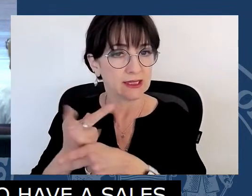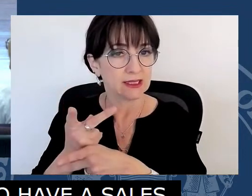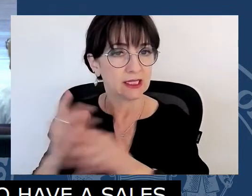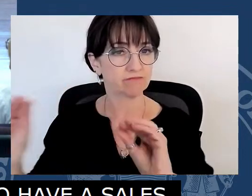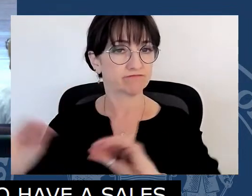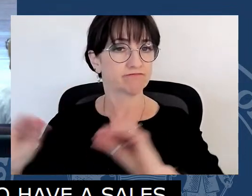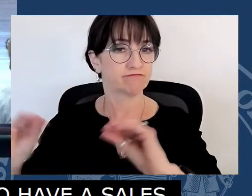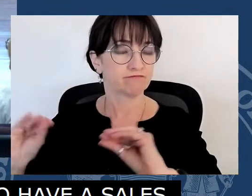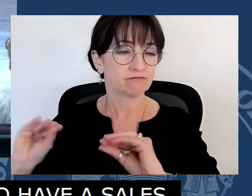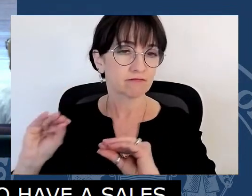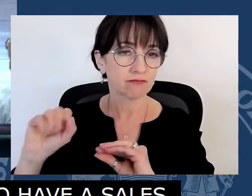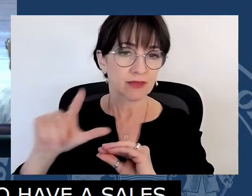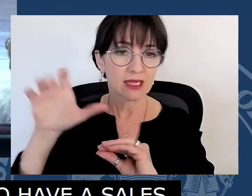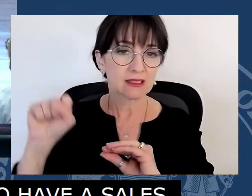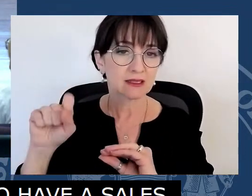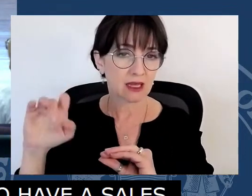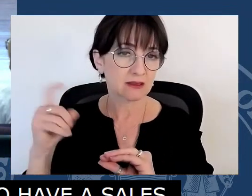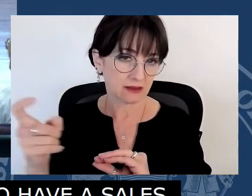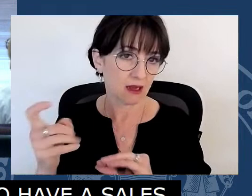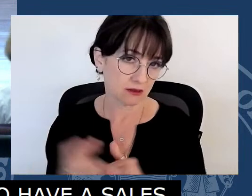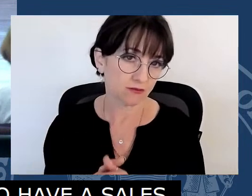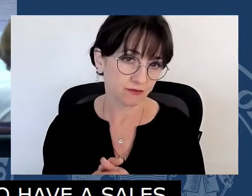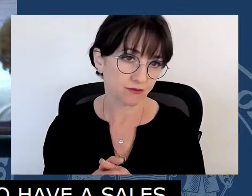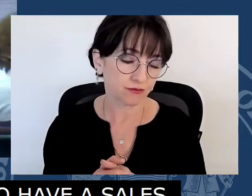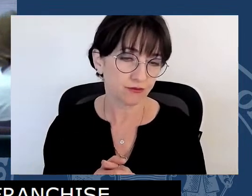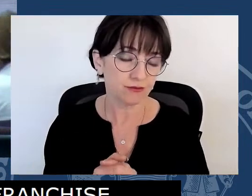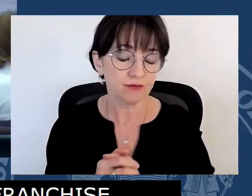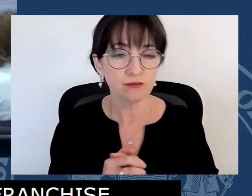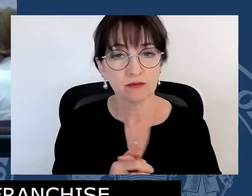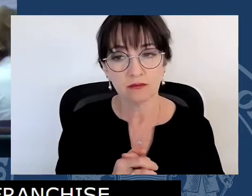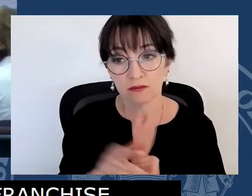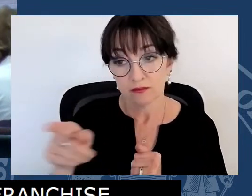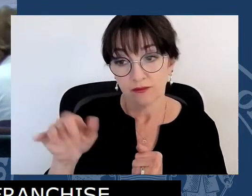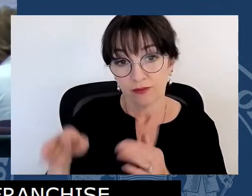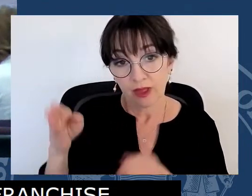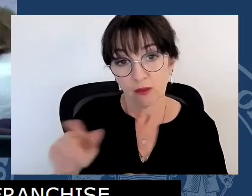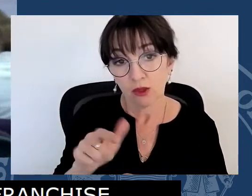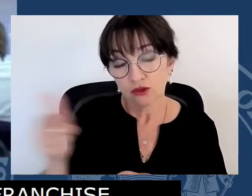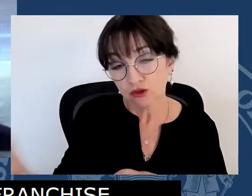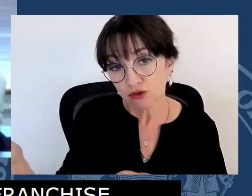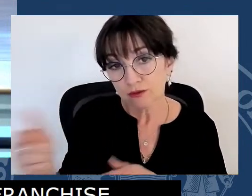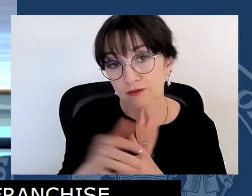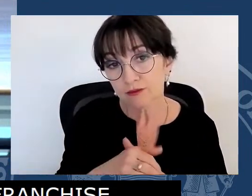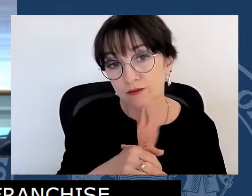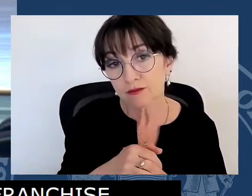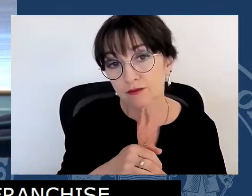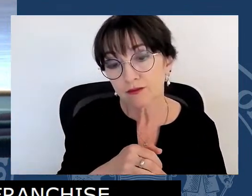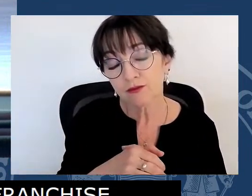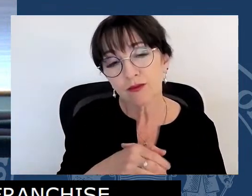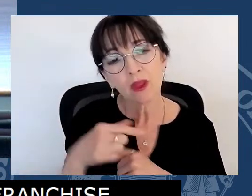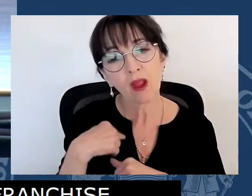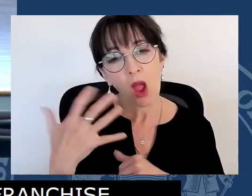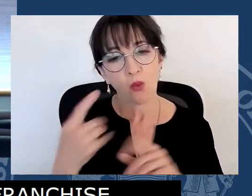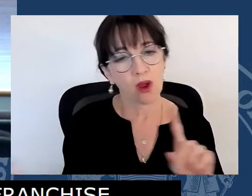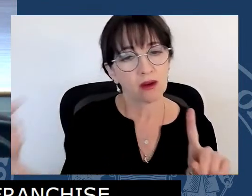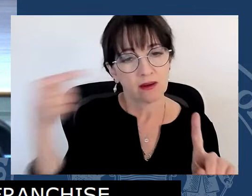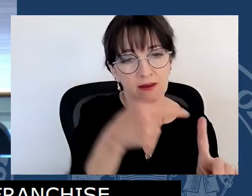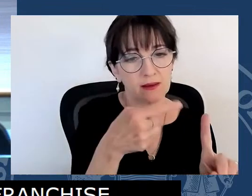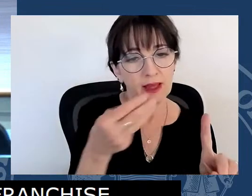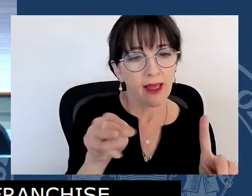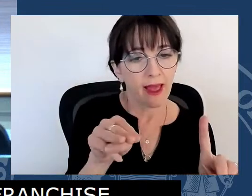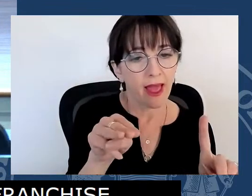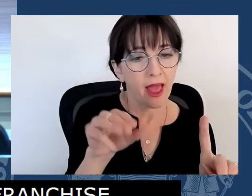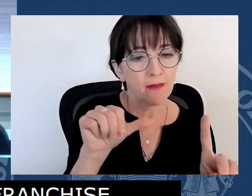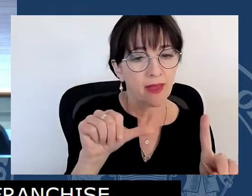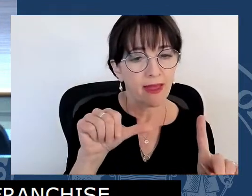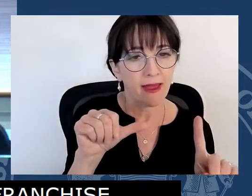income tax or a sales tax. All right, you were next, right? Back to the Advantage plan. It seems to